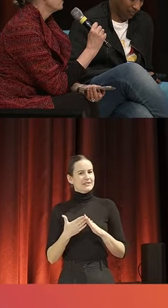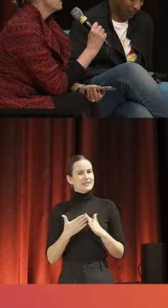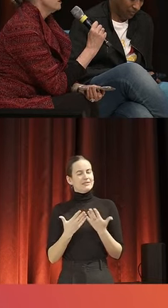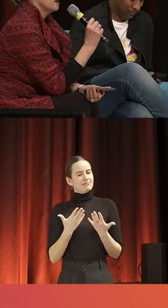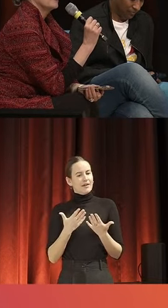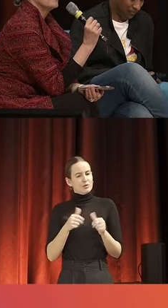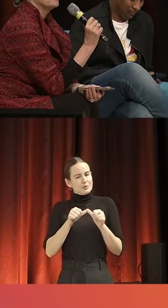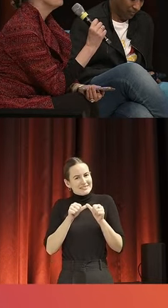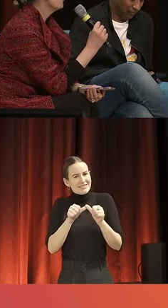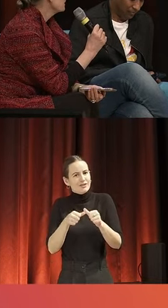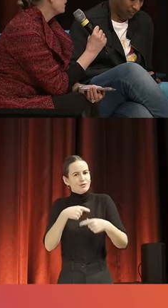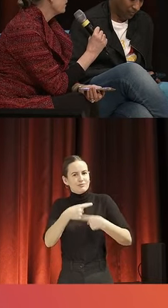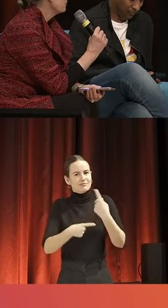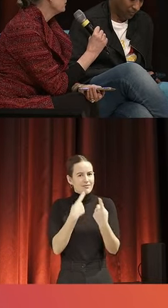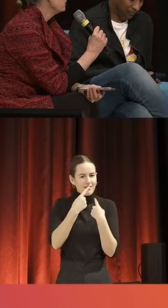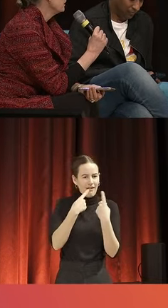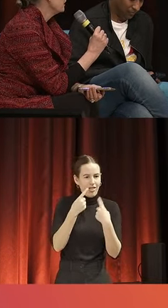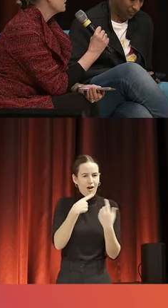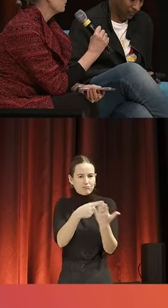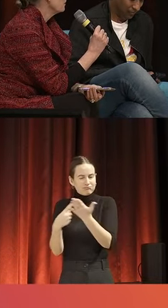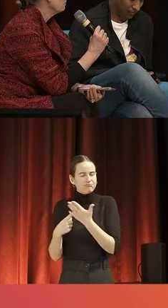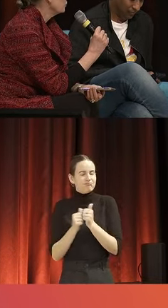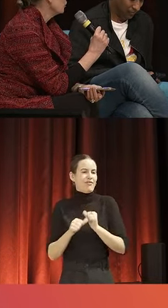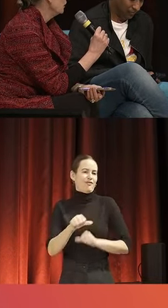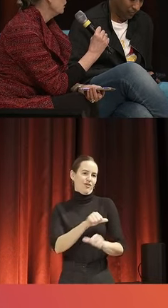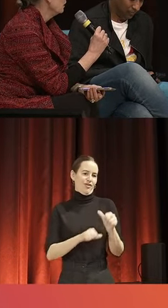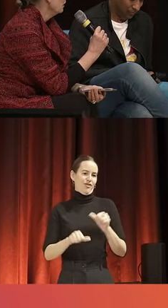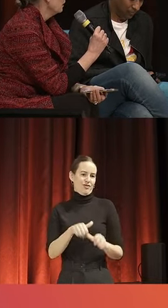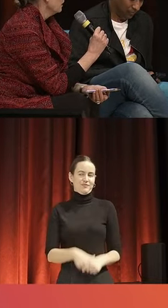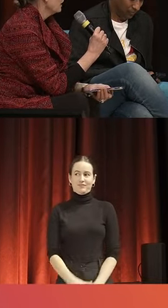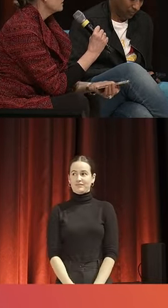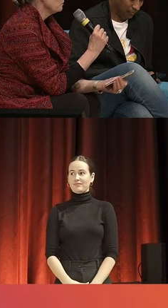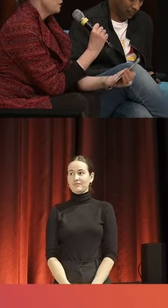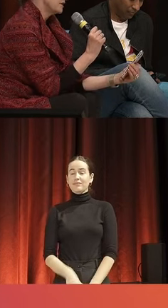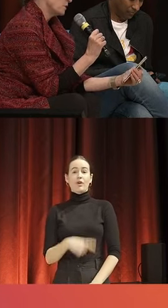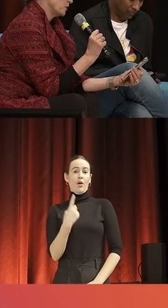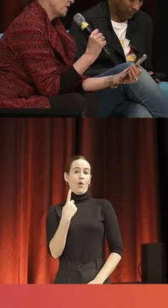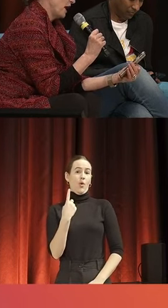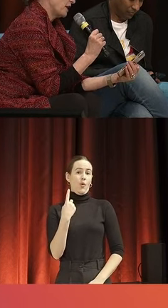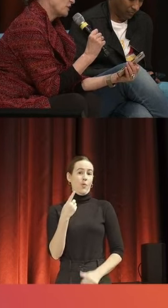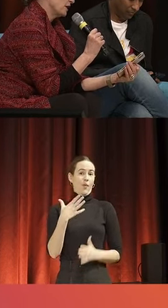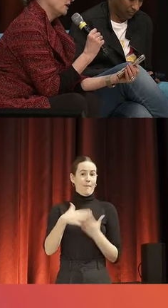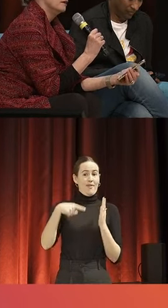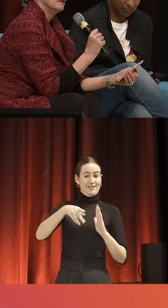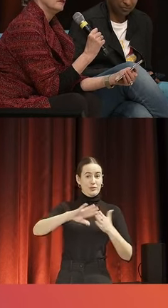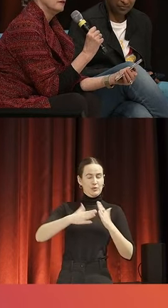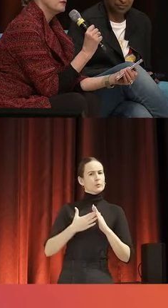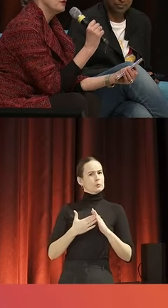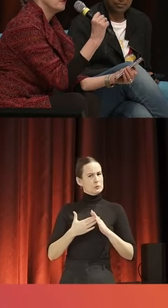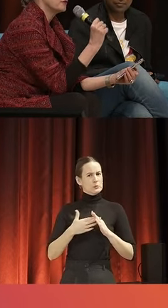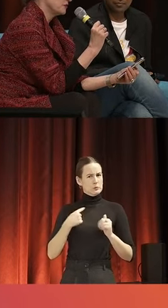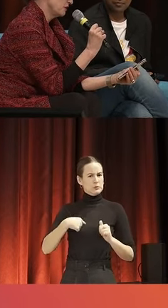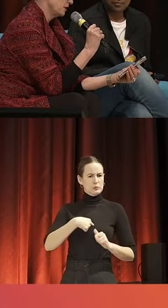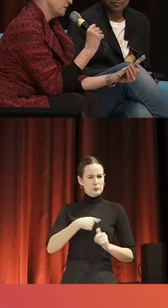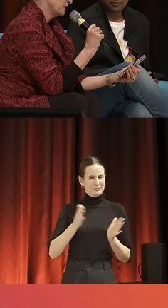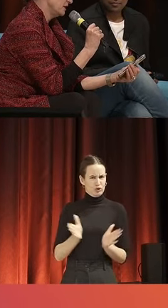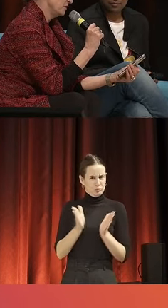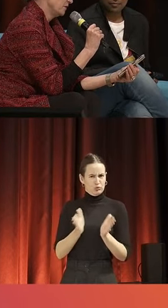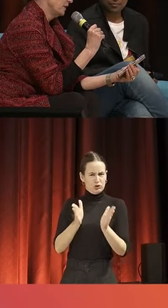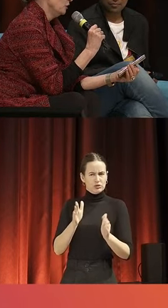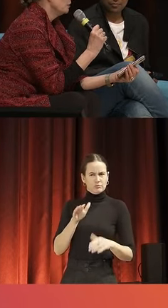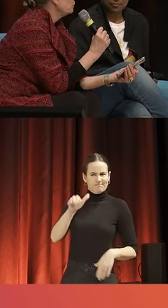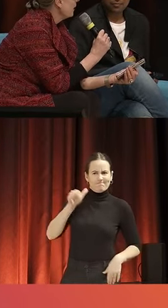dialogue. And one of the things about our community is they're quite pushy, and so what this question actually is really for the steering